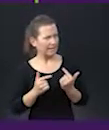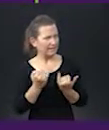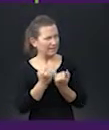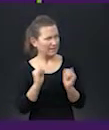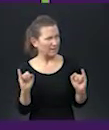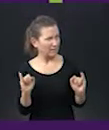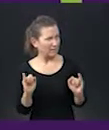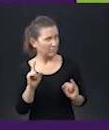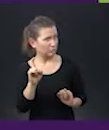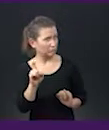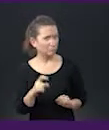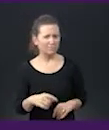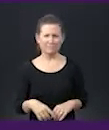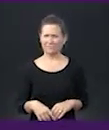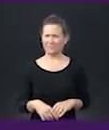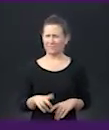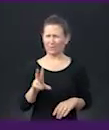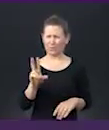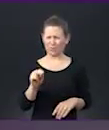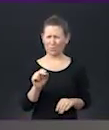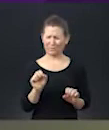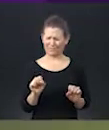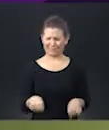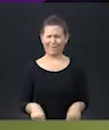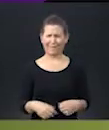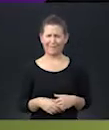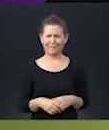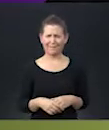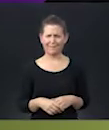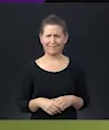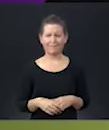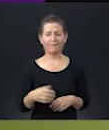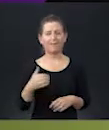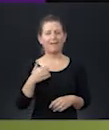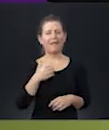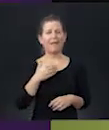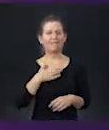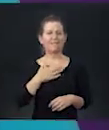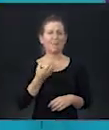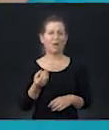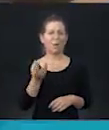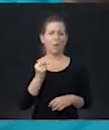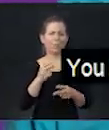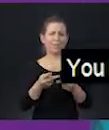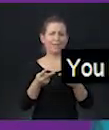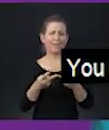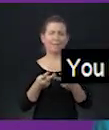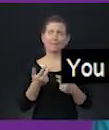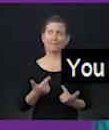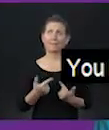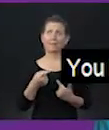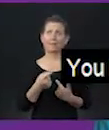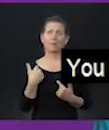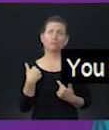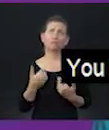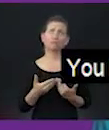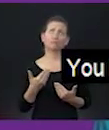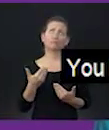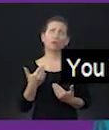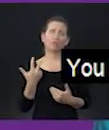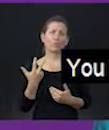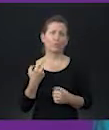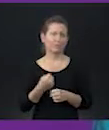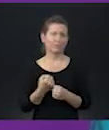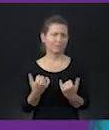can't live independently. No, they can. You know, I have my own place. I've